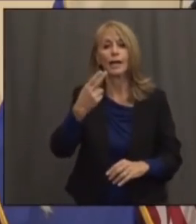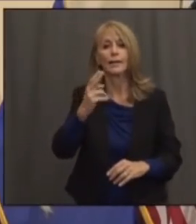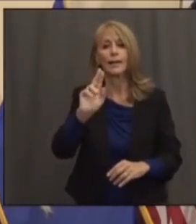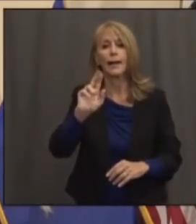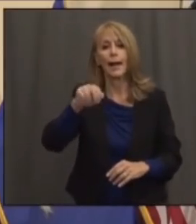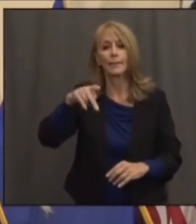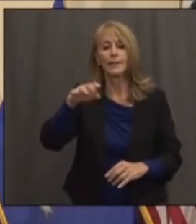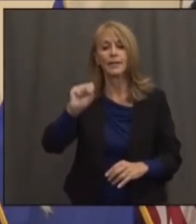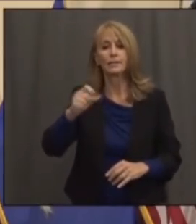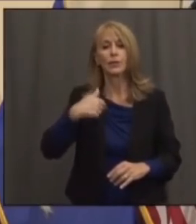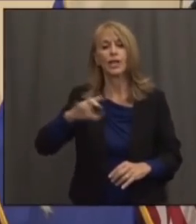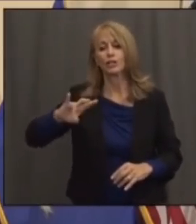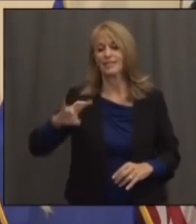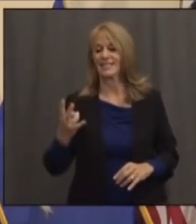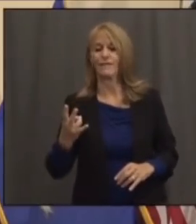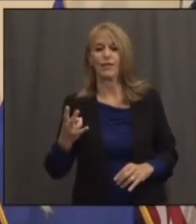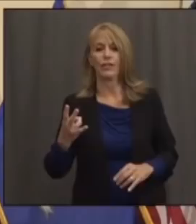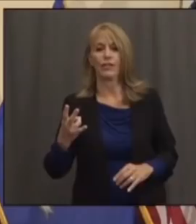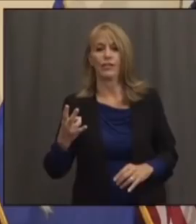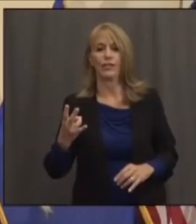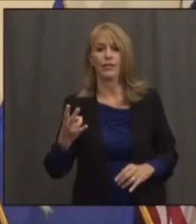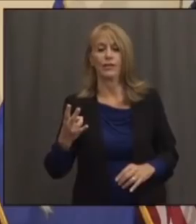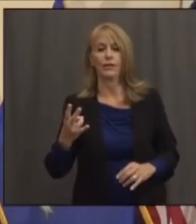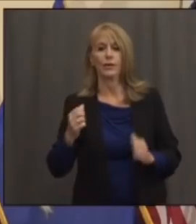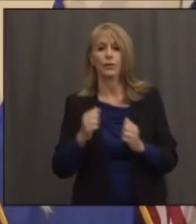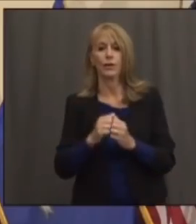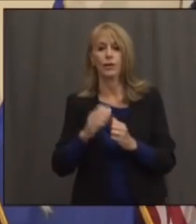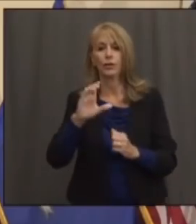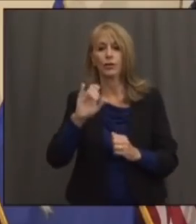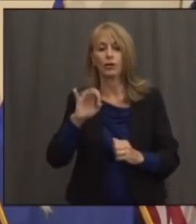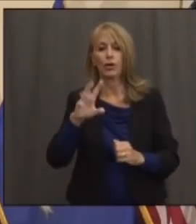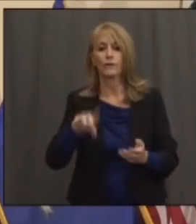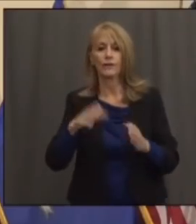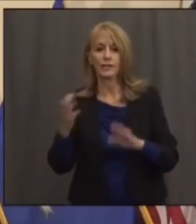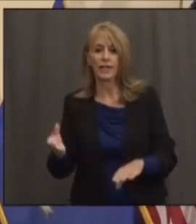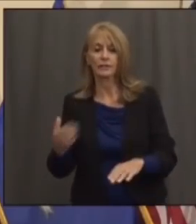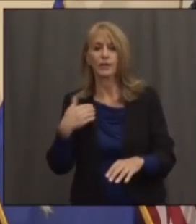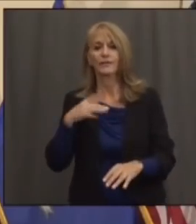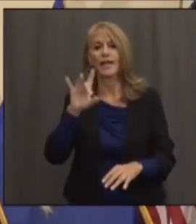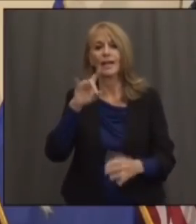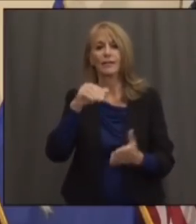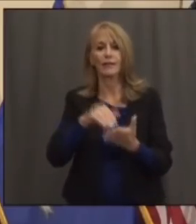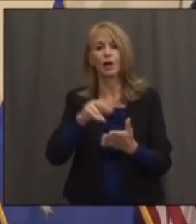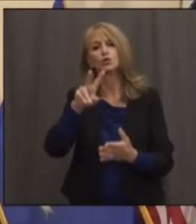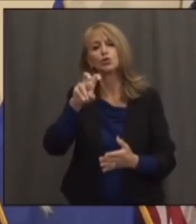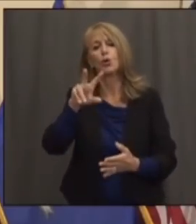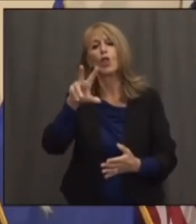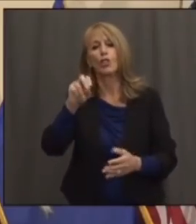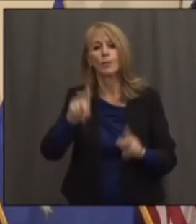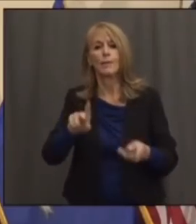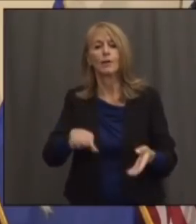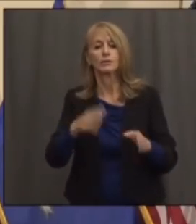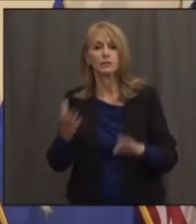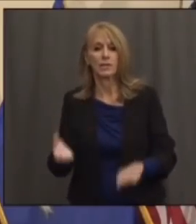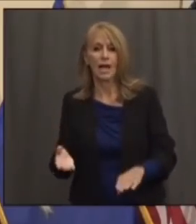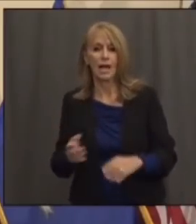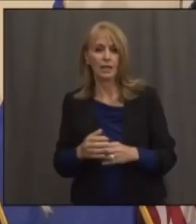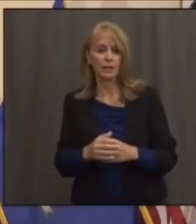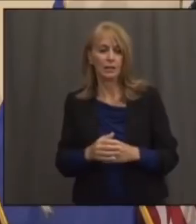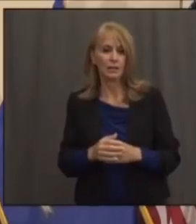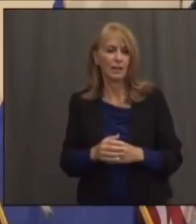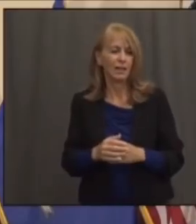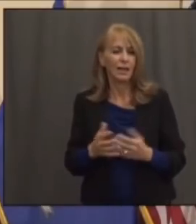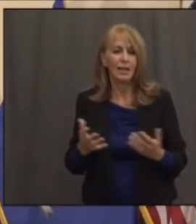Connecticut ranks 7th per capita in COVID deaths. We've got 8,230 people who died. How do we square